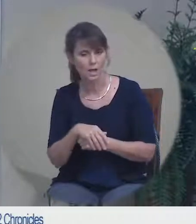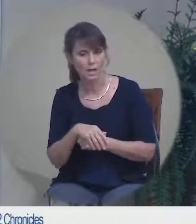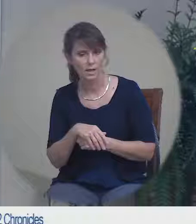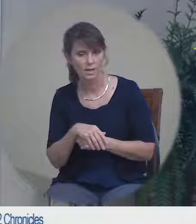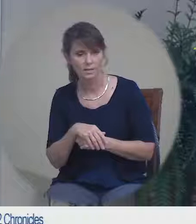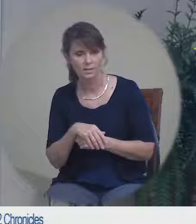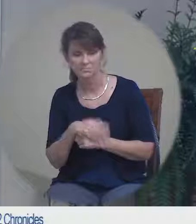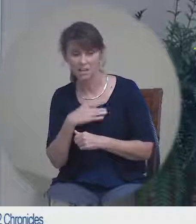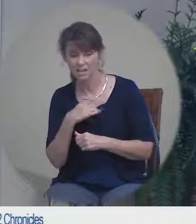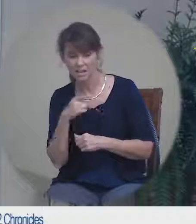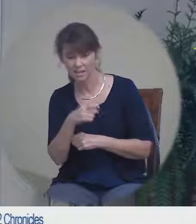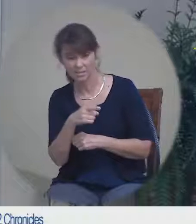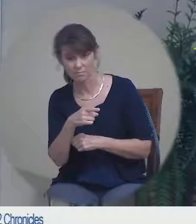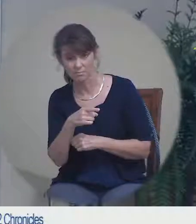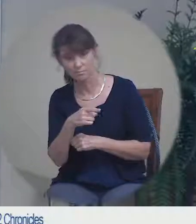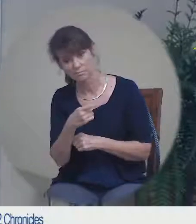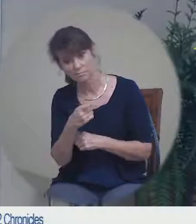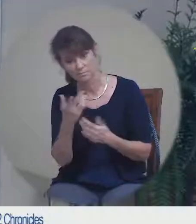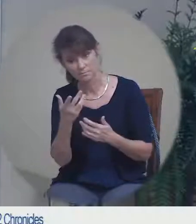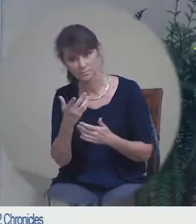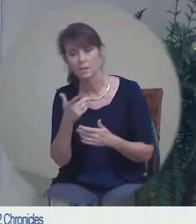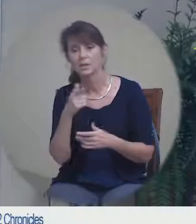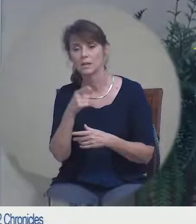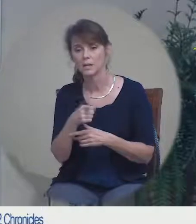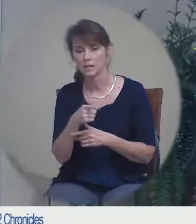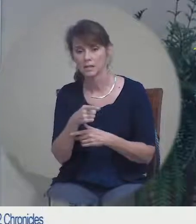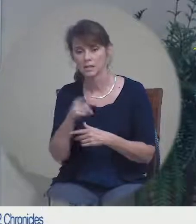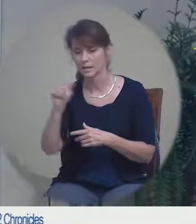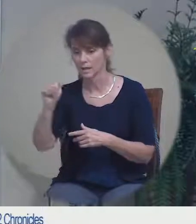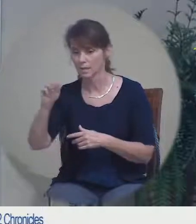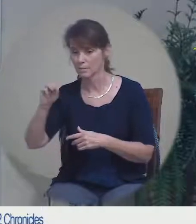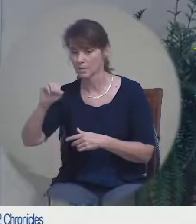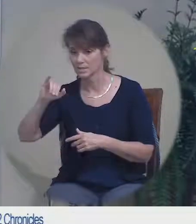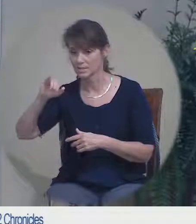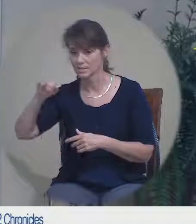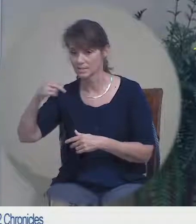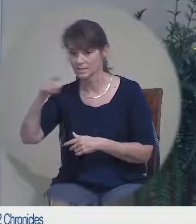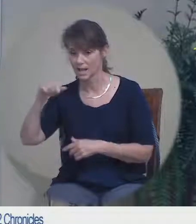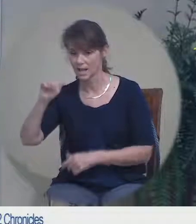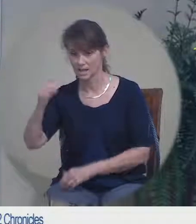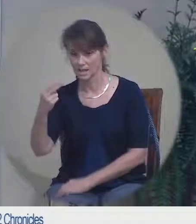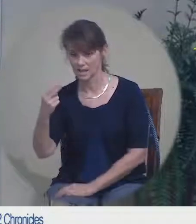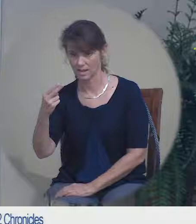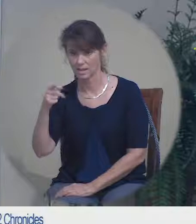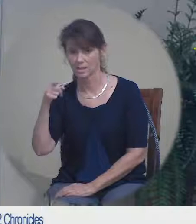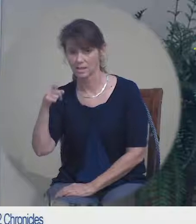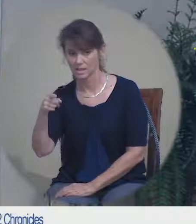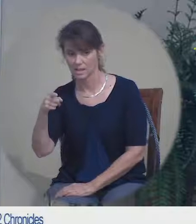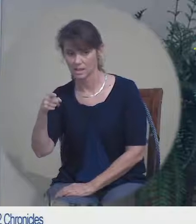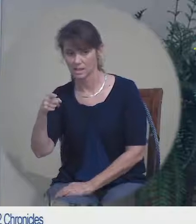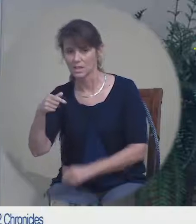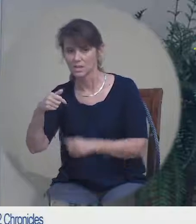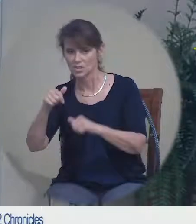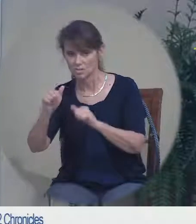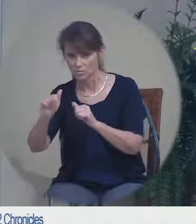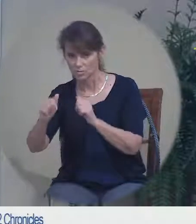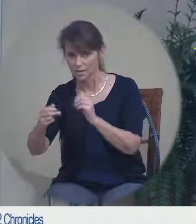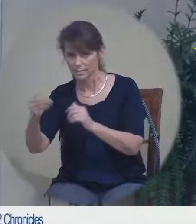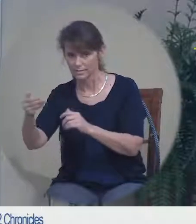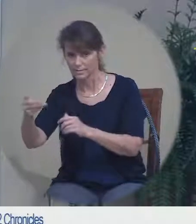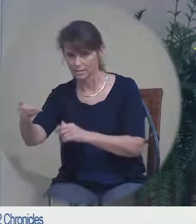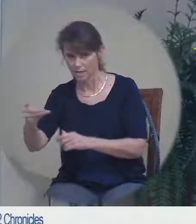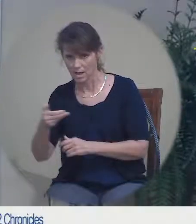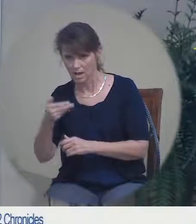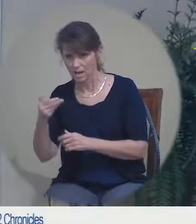It seems like when Amaziah was setting out to conquer Edom, he tried to hire mercenaries from Israel